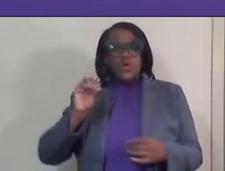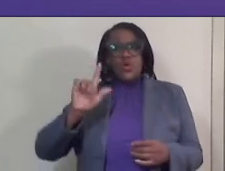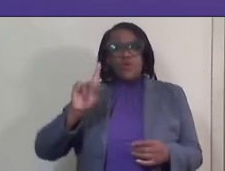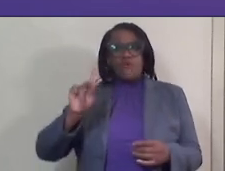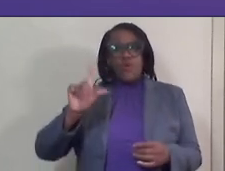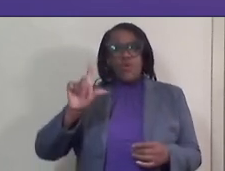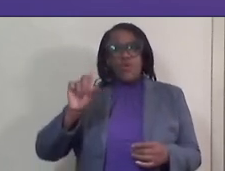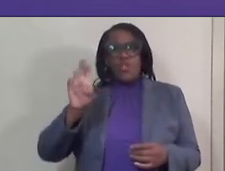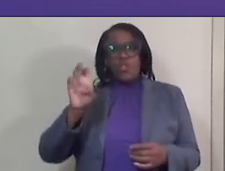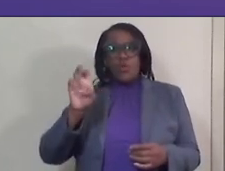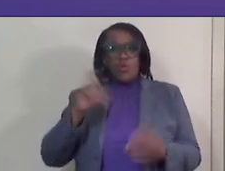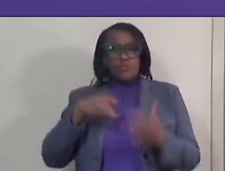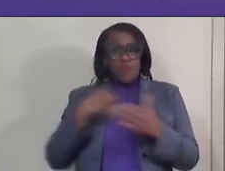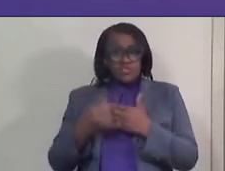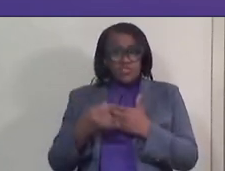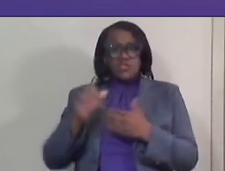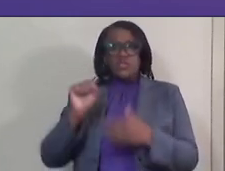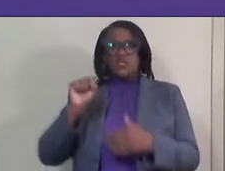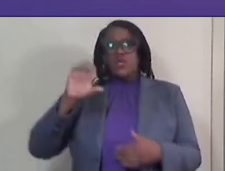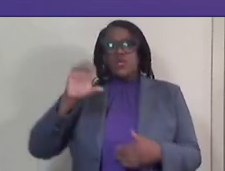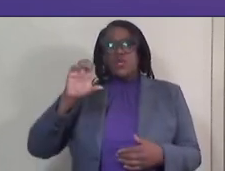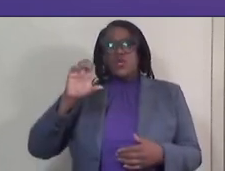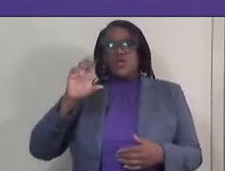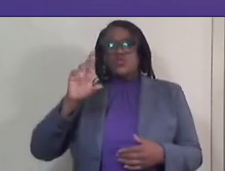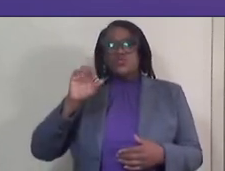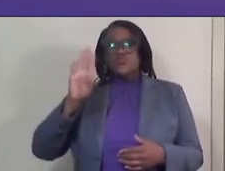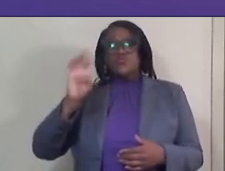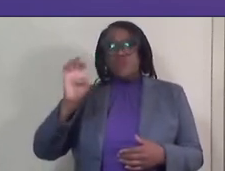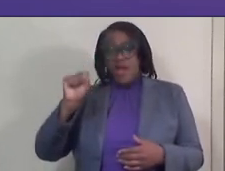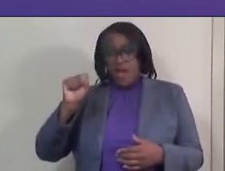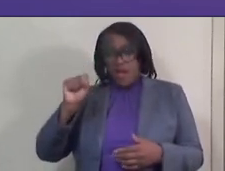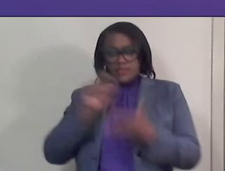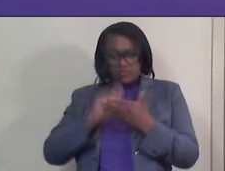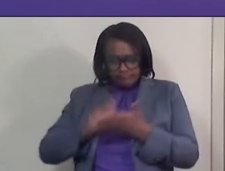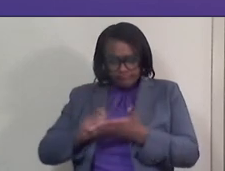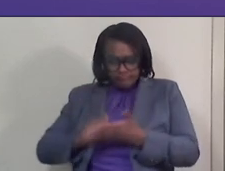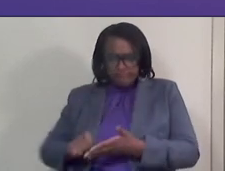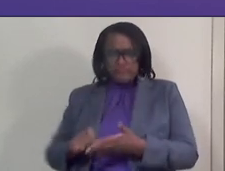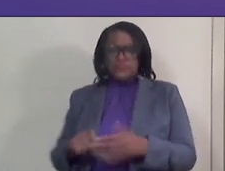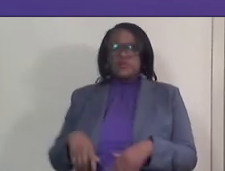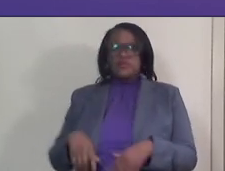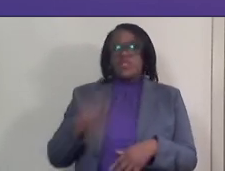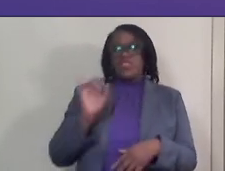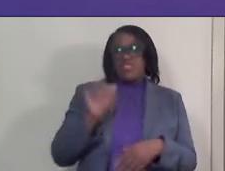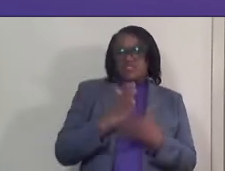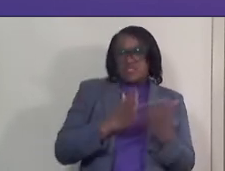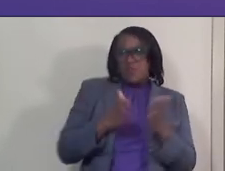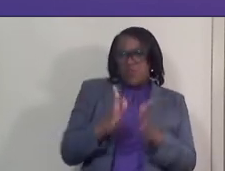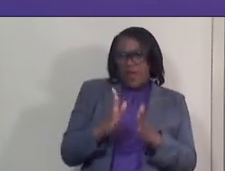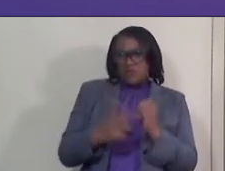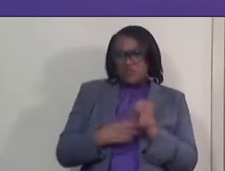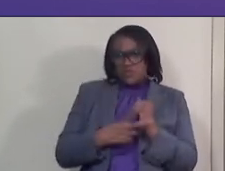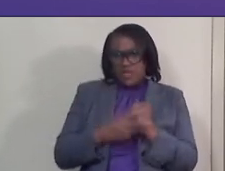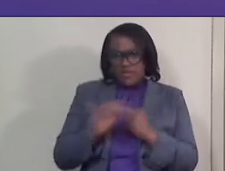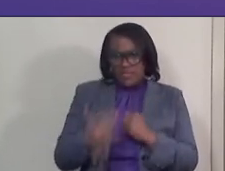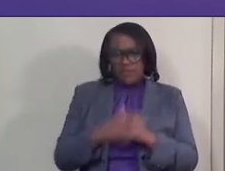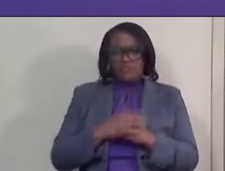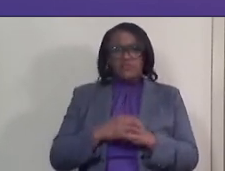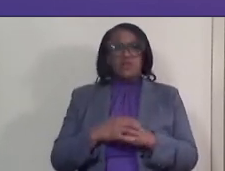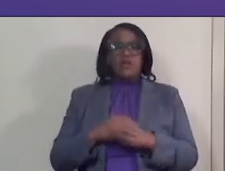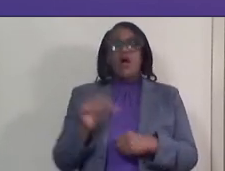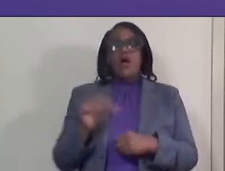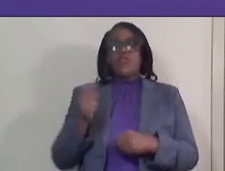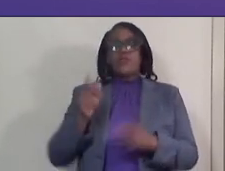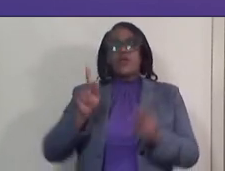have been, you know, some of the outlets. Recently, with People's Light, which is located in